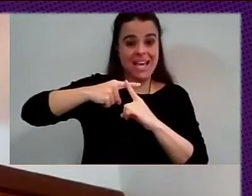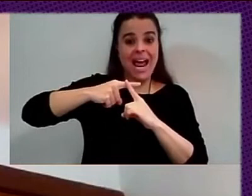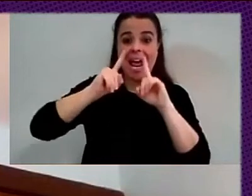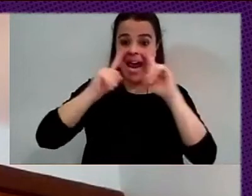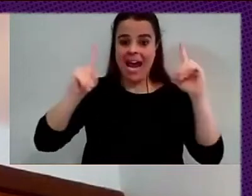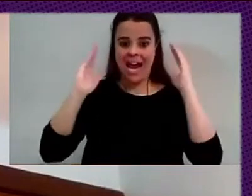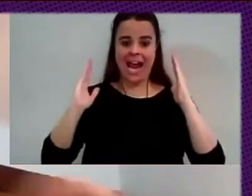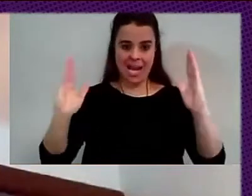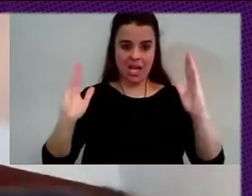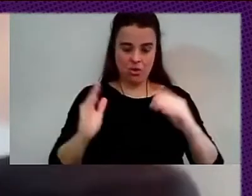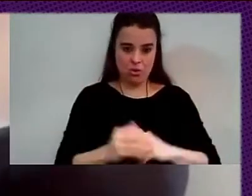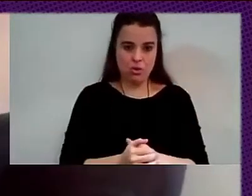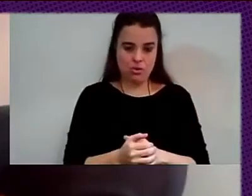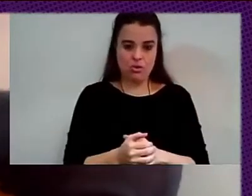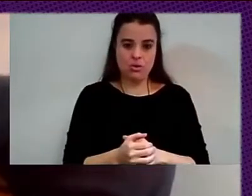called,